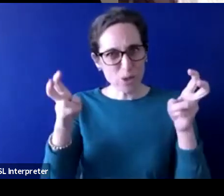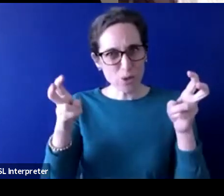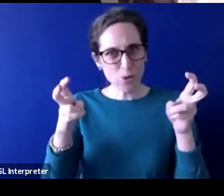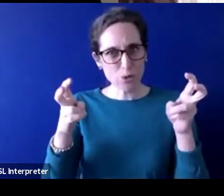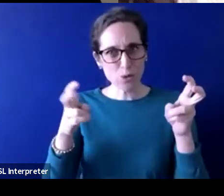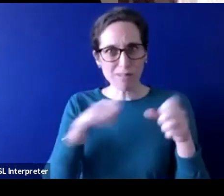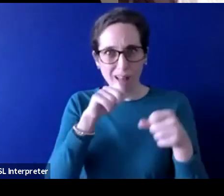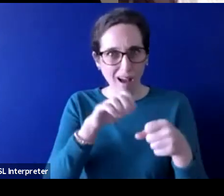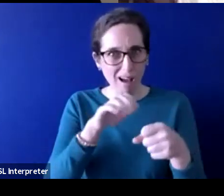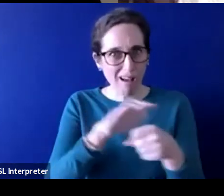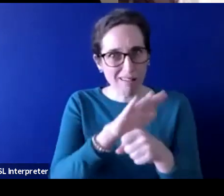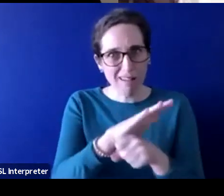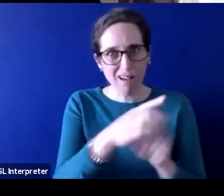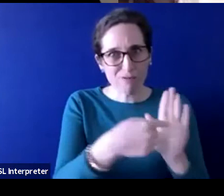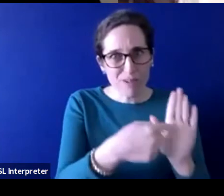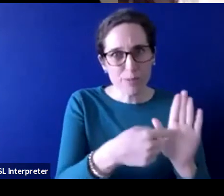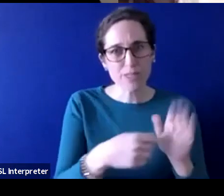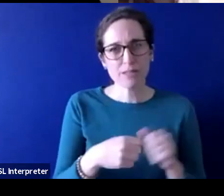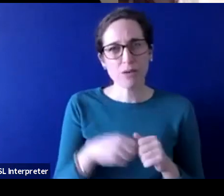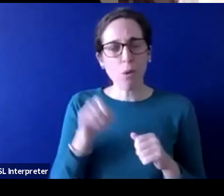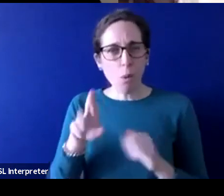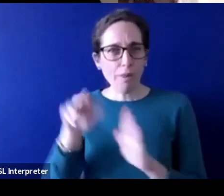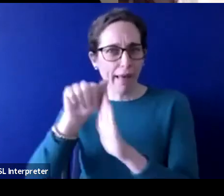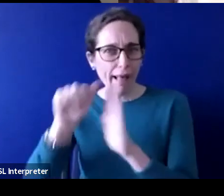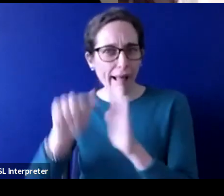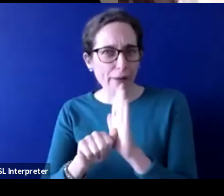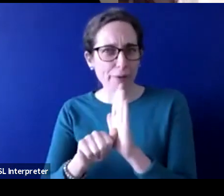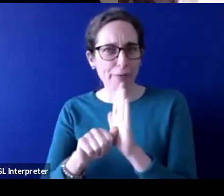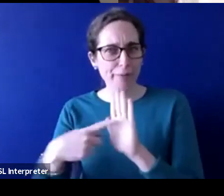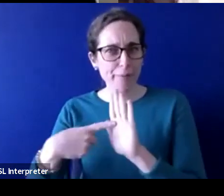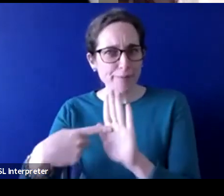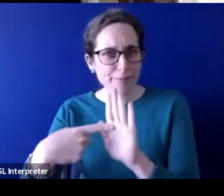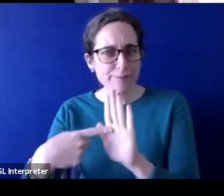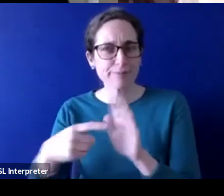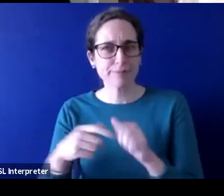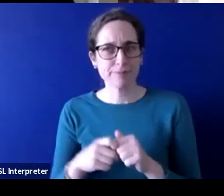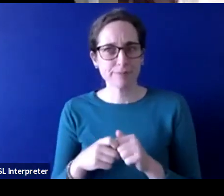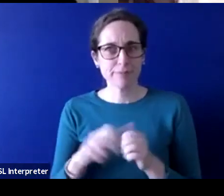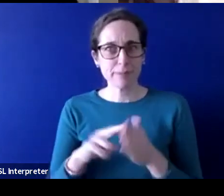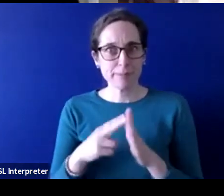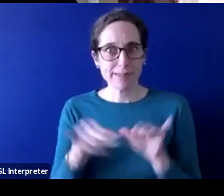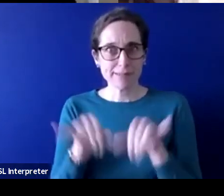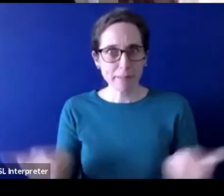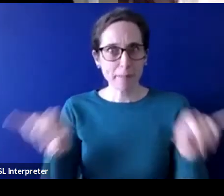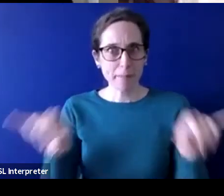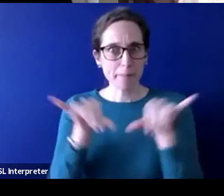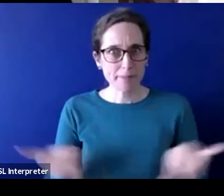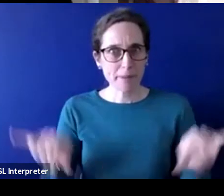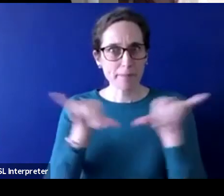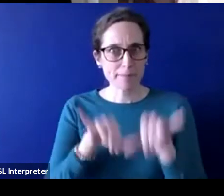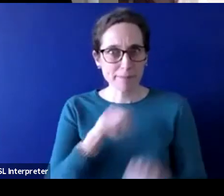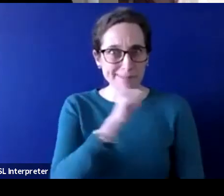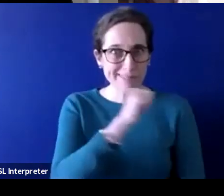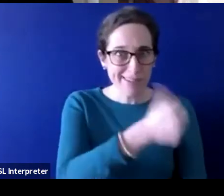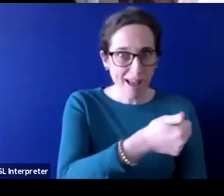you know, maybe it's the algorithm and then it starts showing you not necessarily all the same stuff all the time. Maybe that should show you a diverse